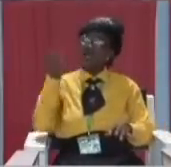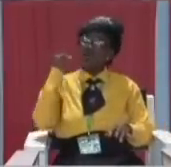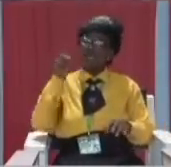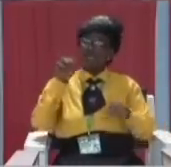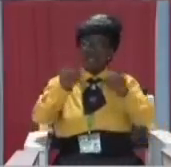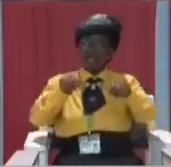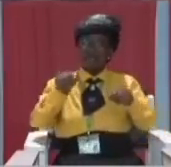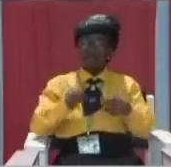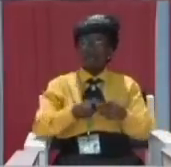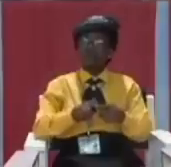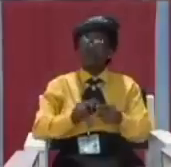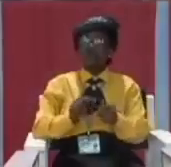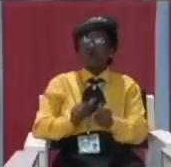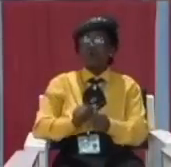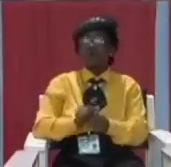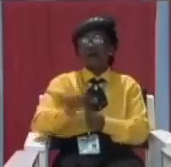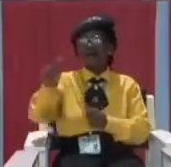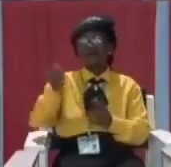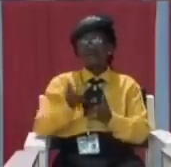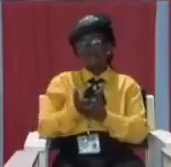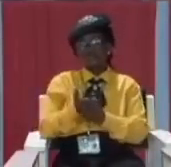ground. God breathed